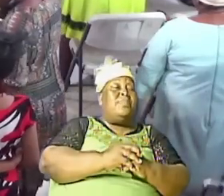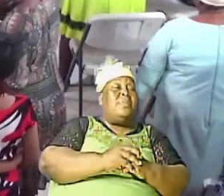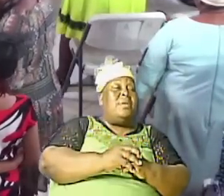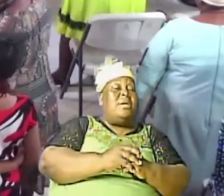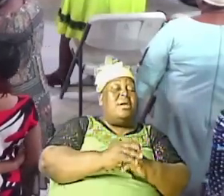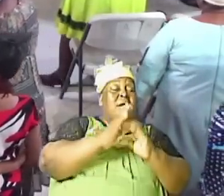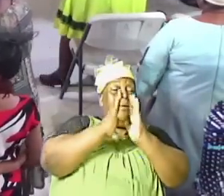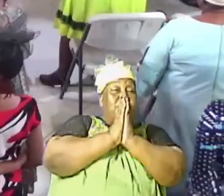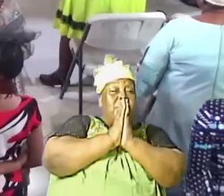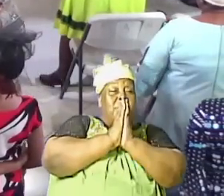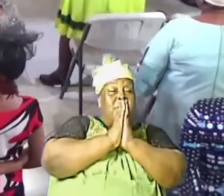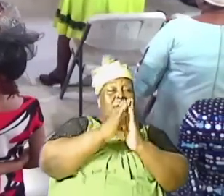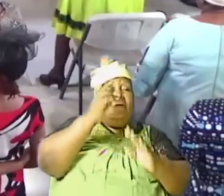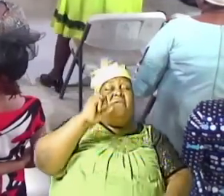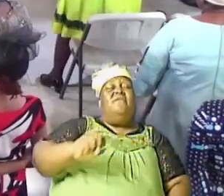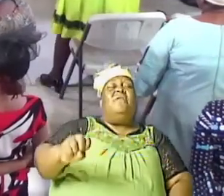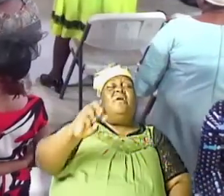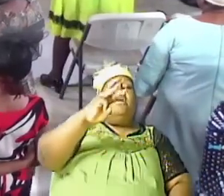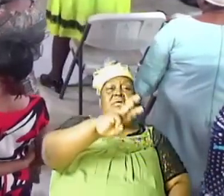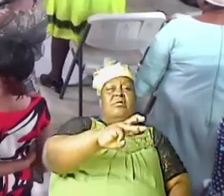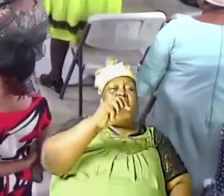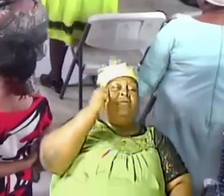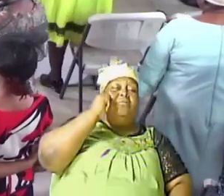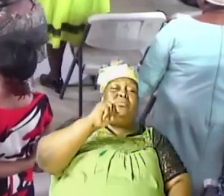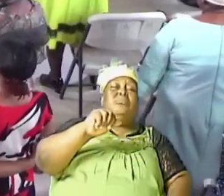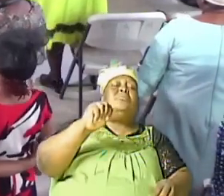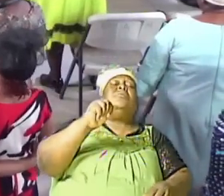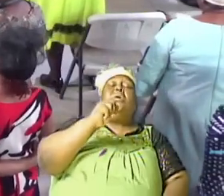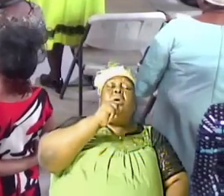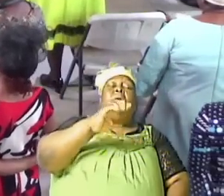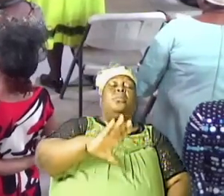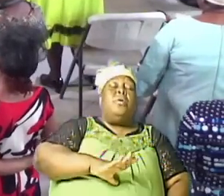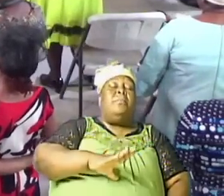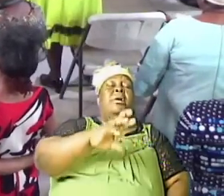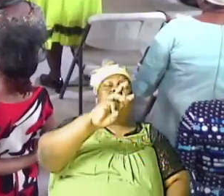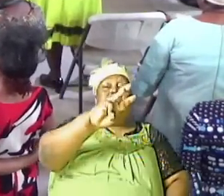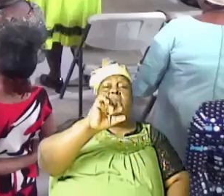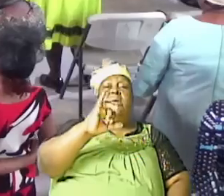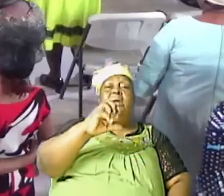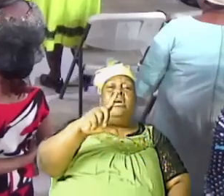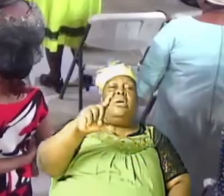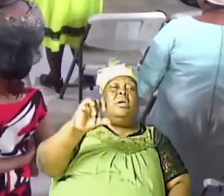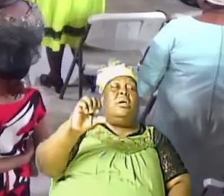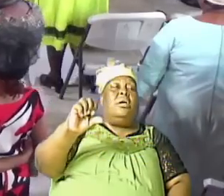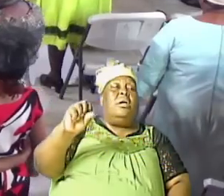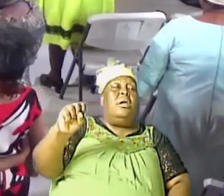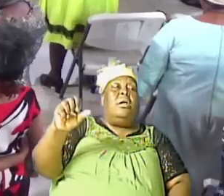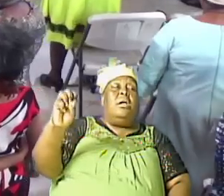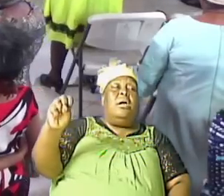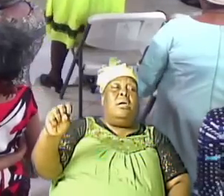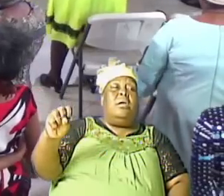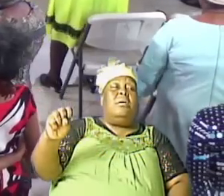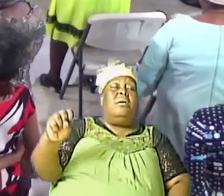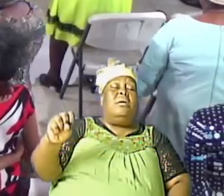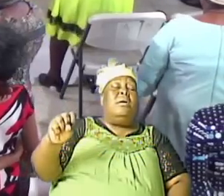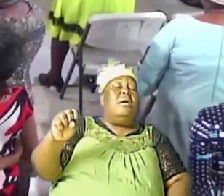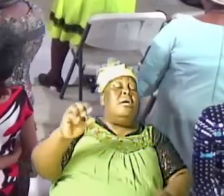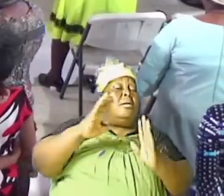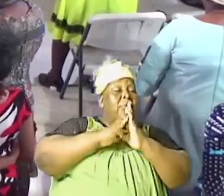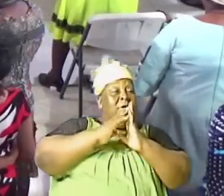Sylvia Williams, who is in need of healing. We're going to pray for Mr.